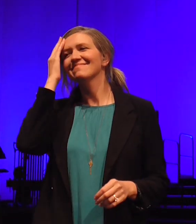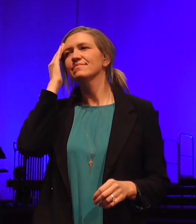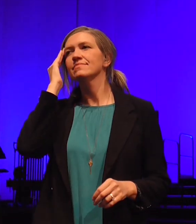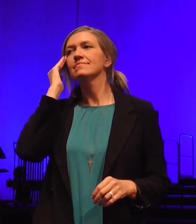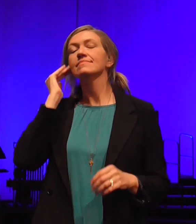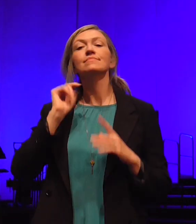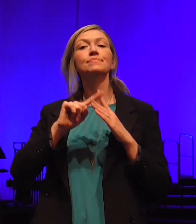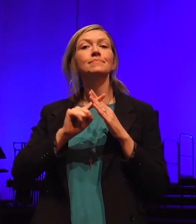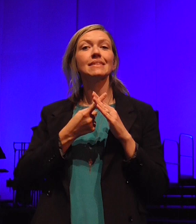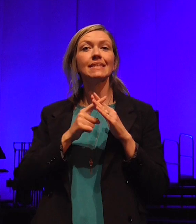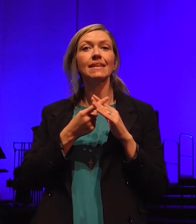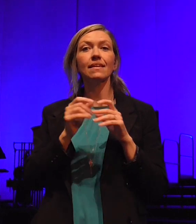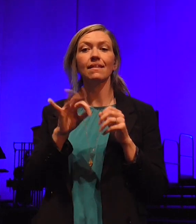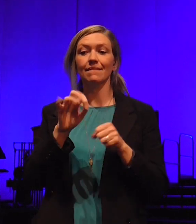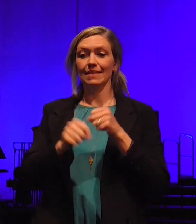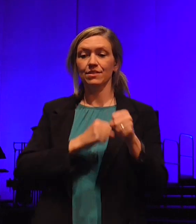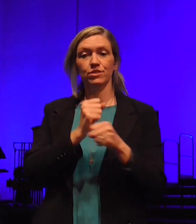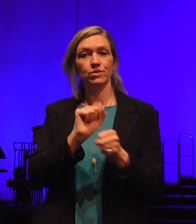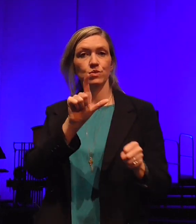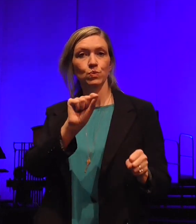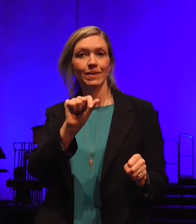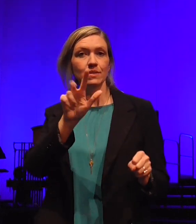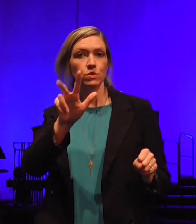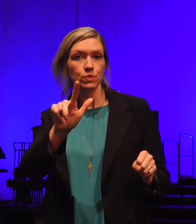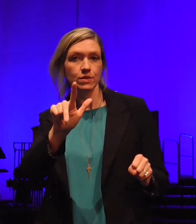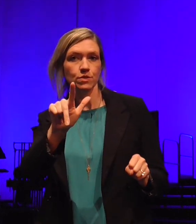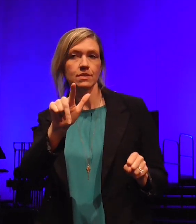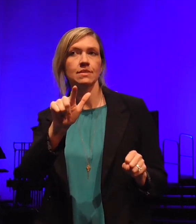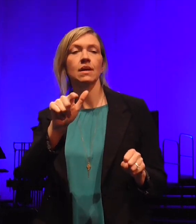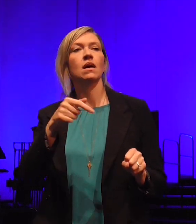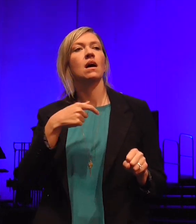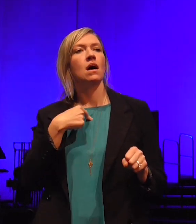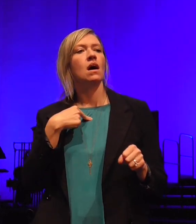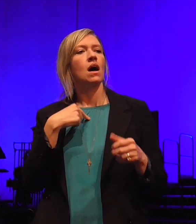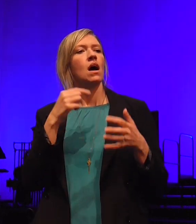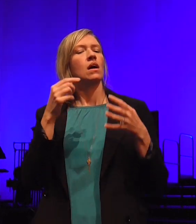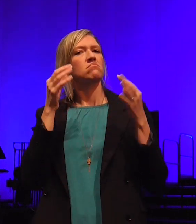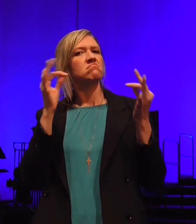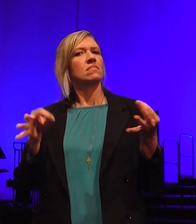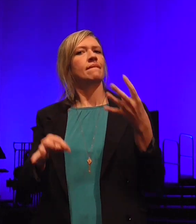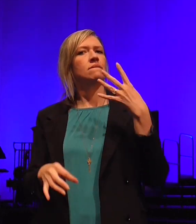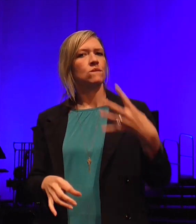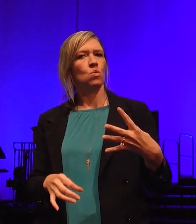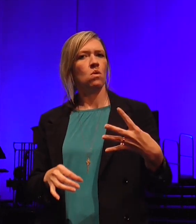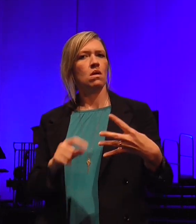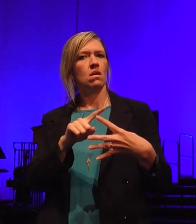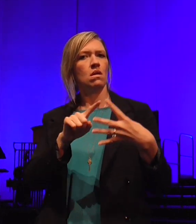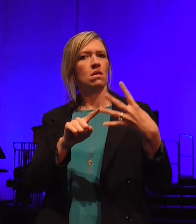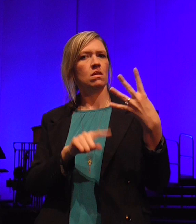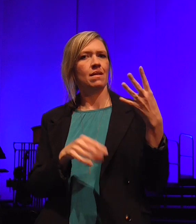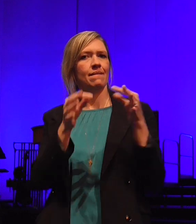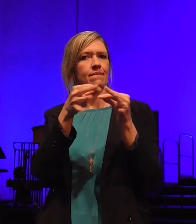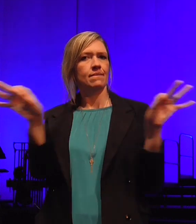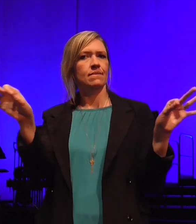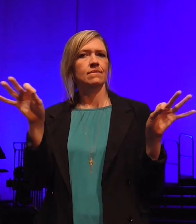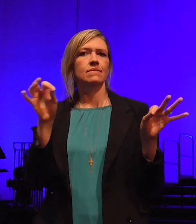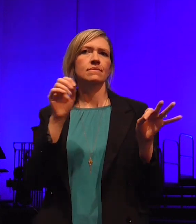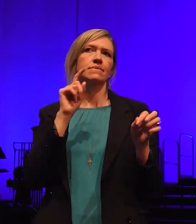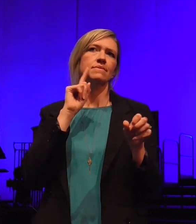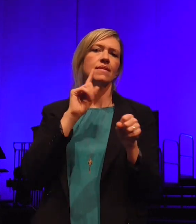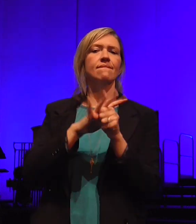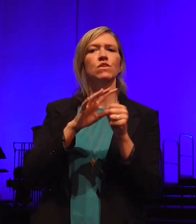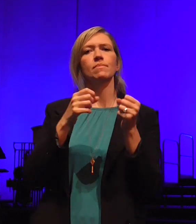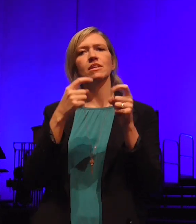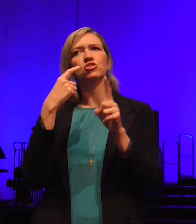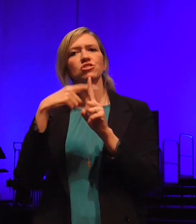At the beginning of 2023, I articulated 4 affirmations that I wanted to co-create with